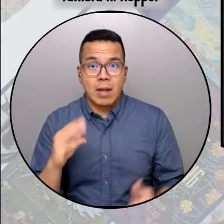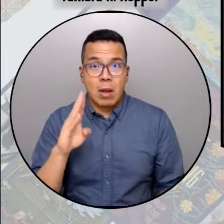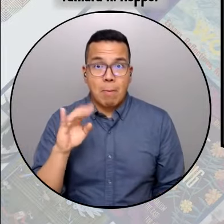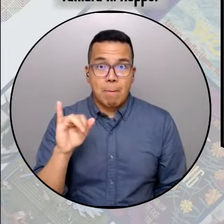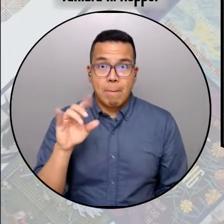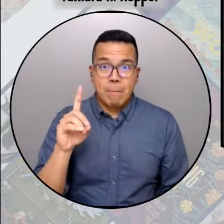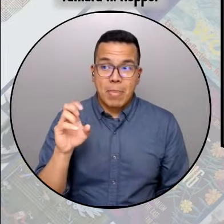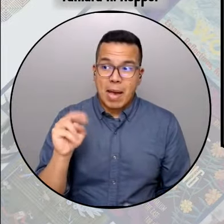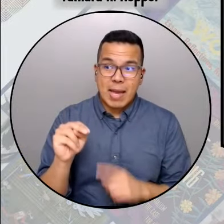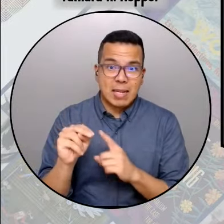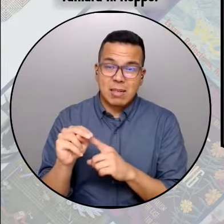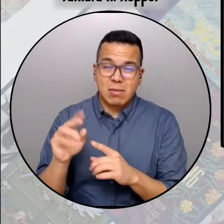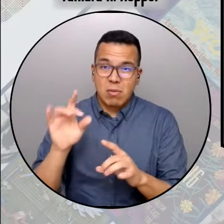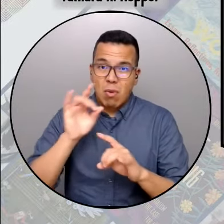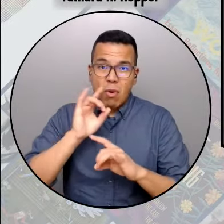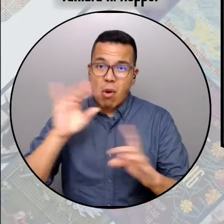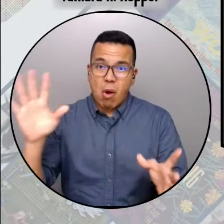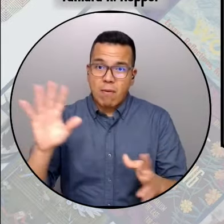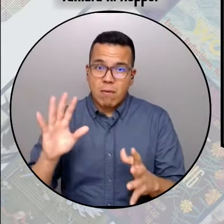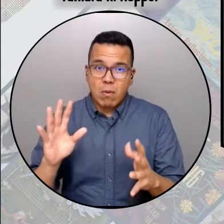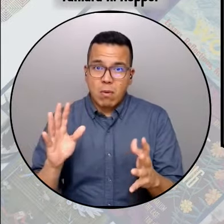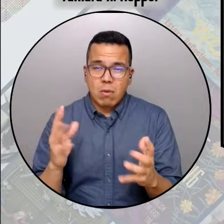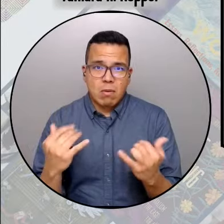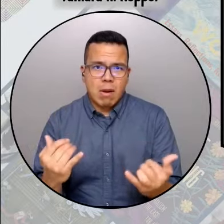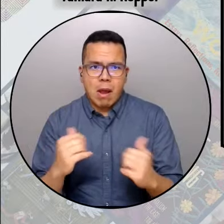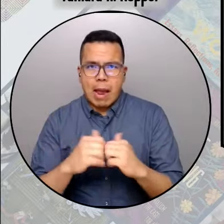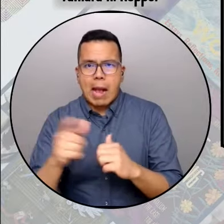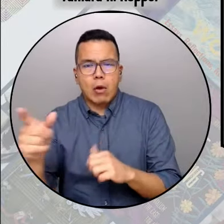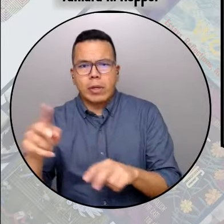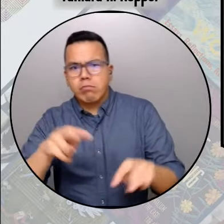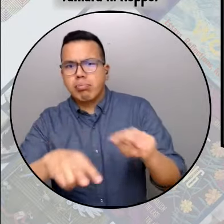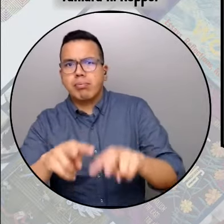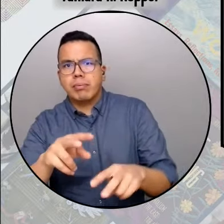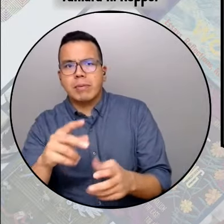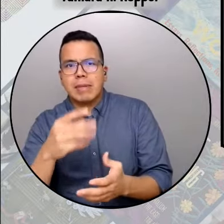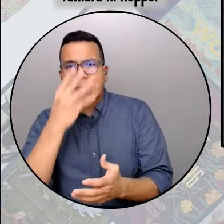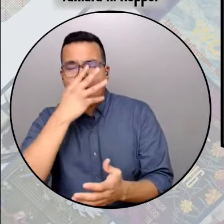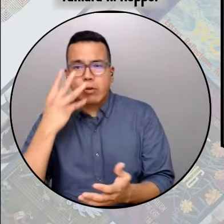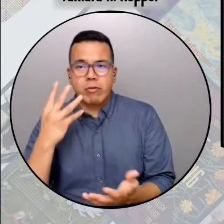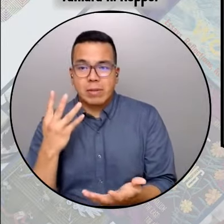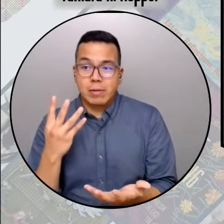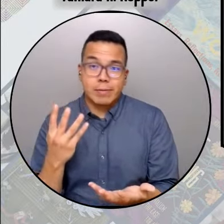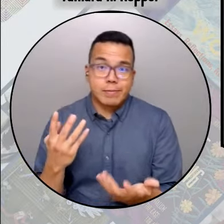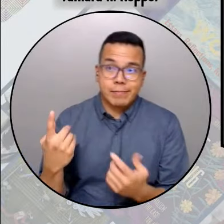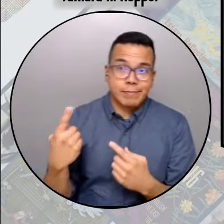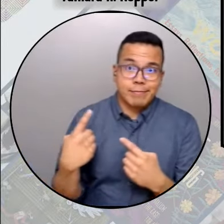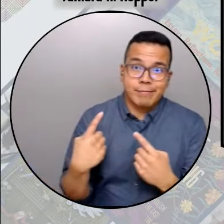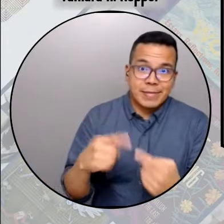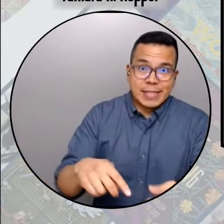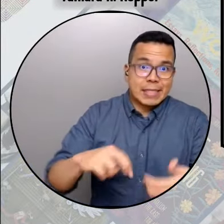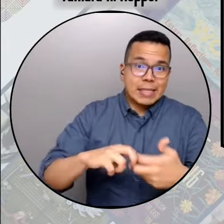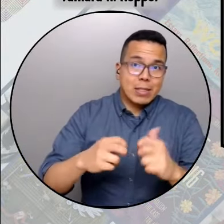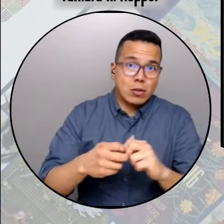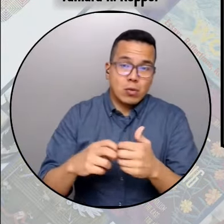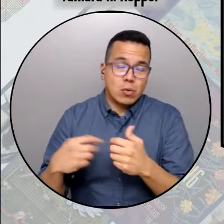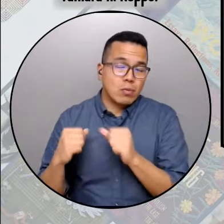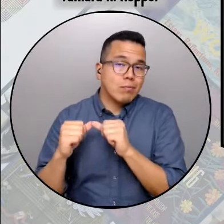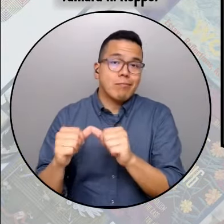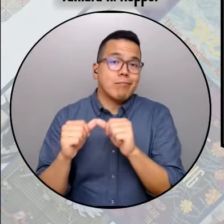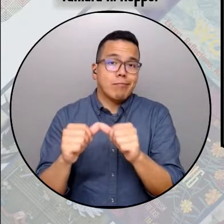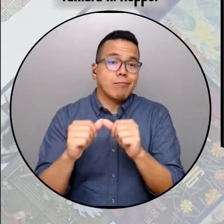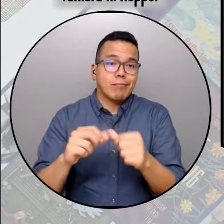treating a lot of immigrants. And so, but also this is an ongoing struggle, these type of collaborations and these programs,